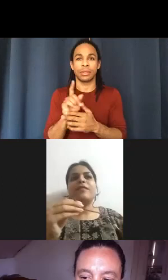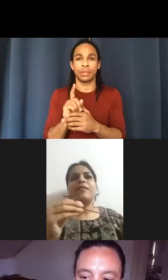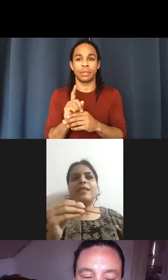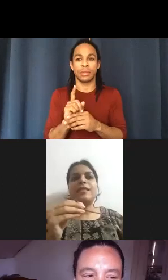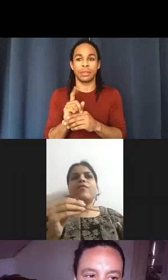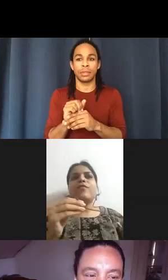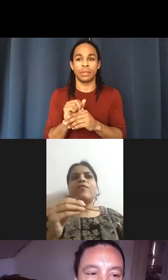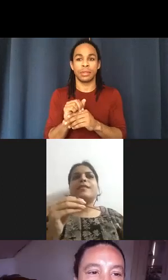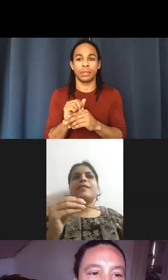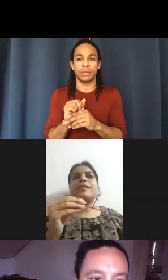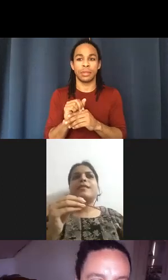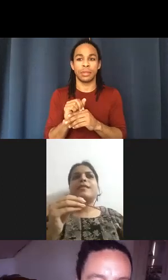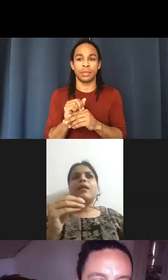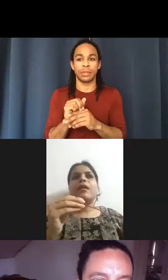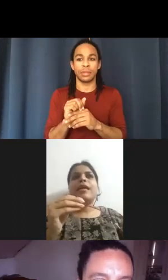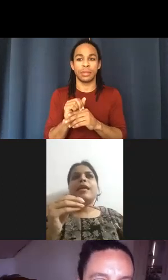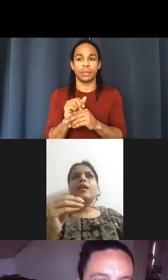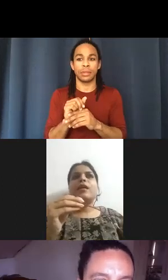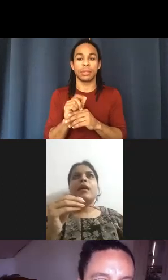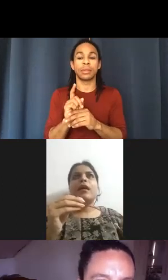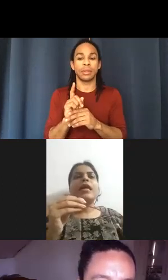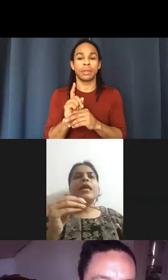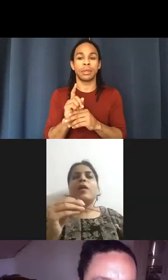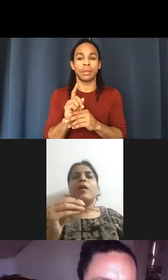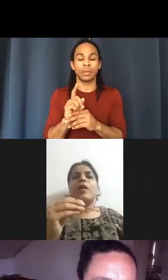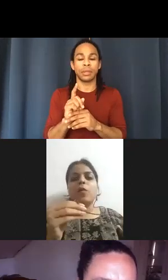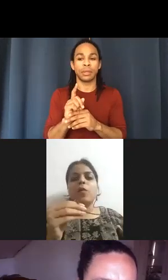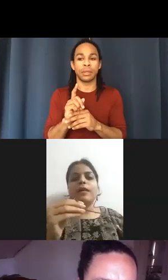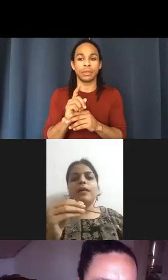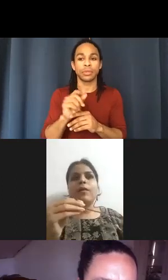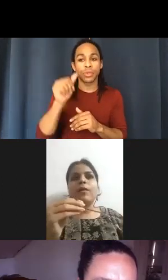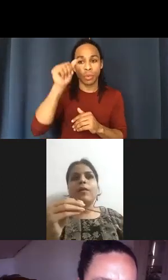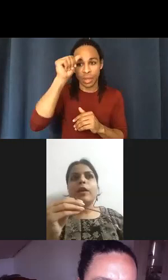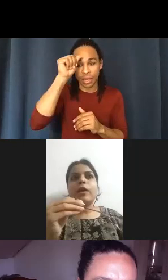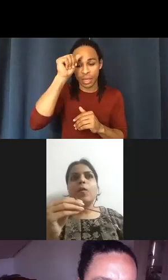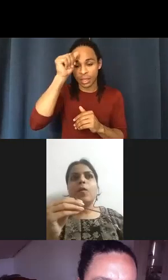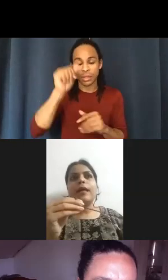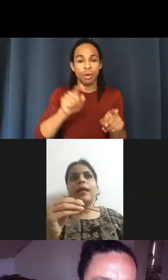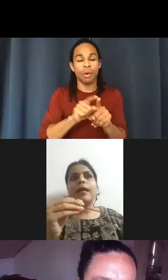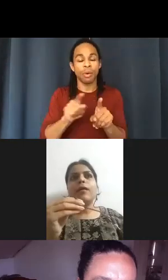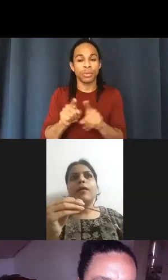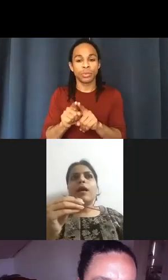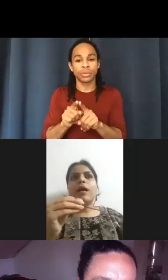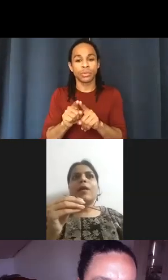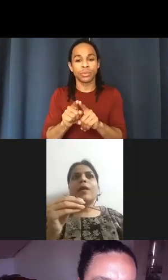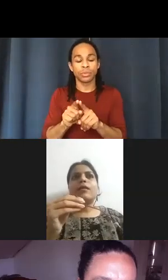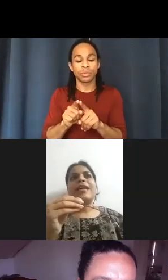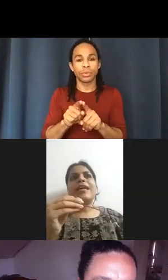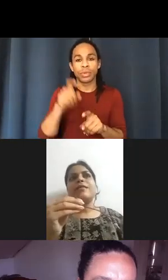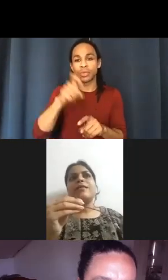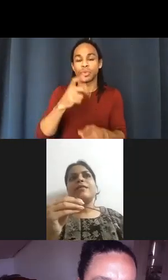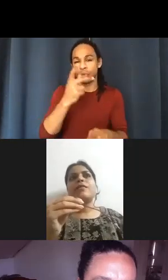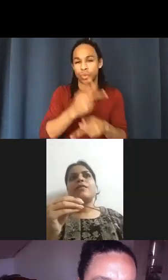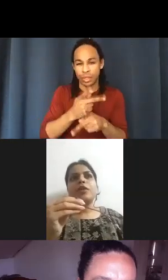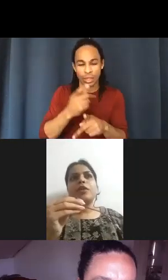needs. For instance, India would think about whether it want to only look at